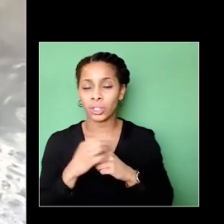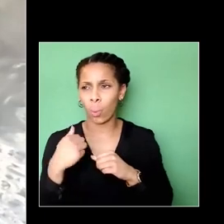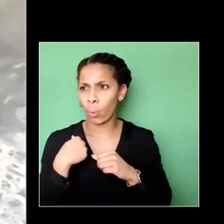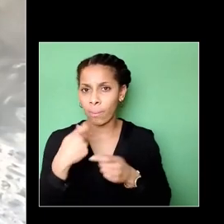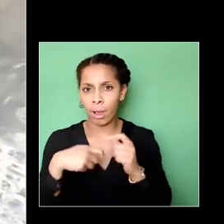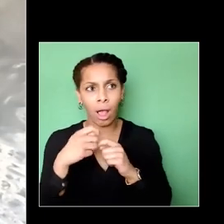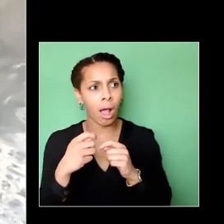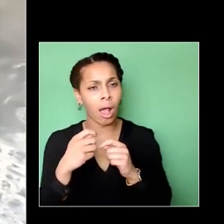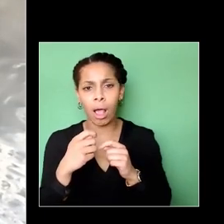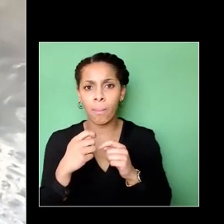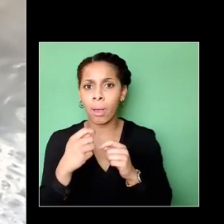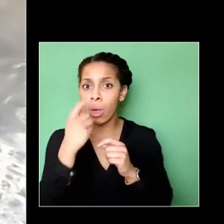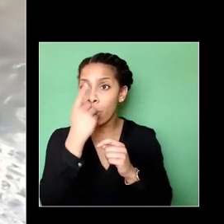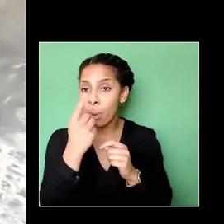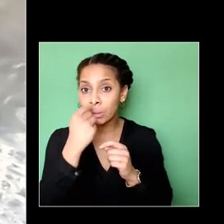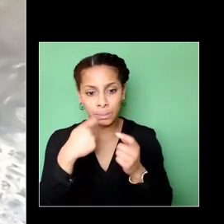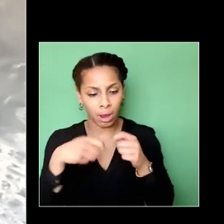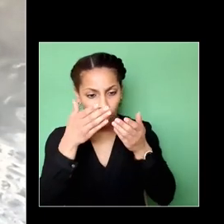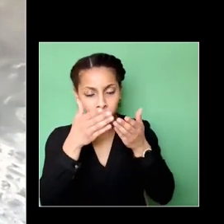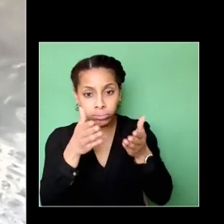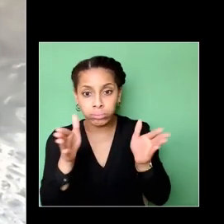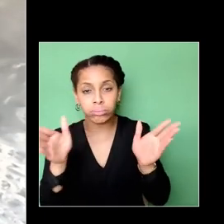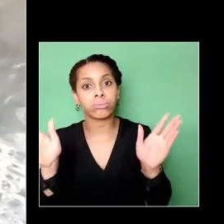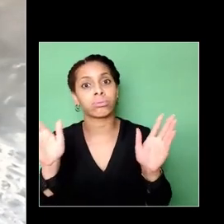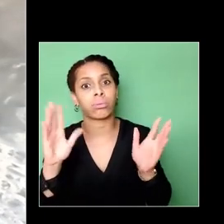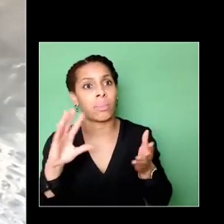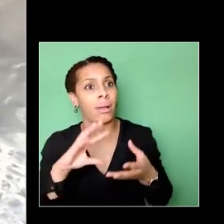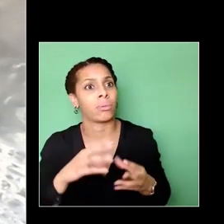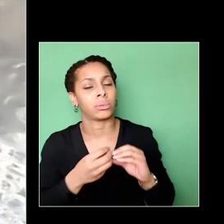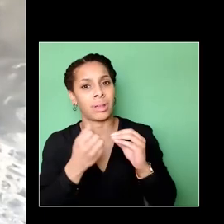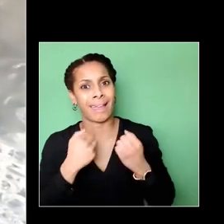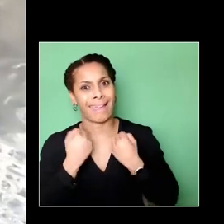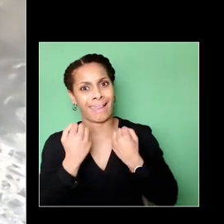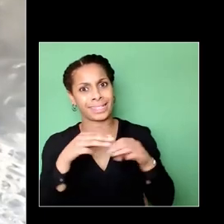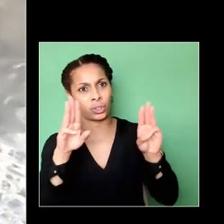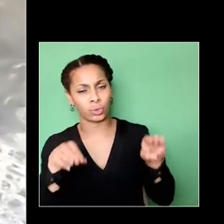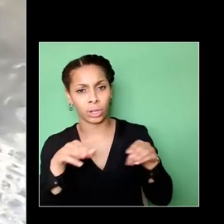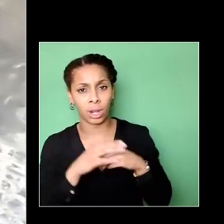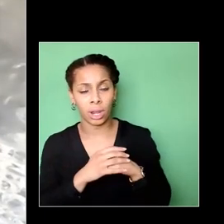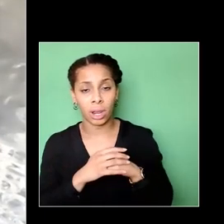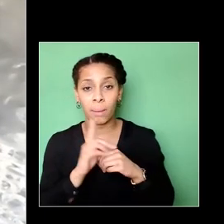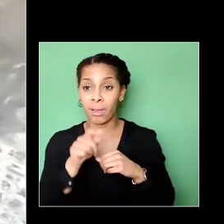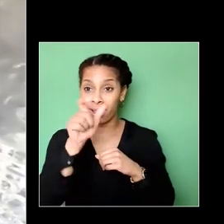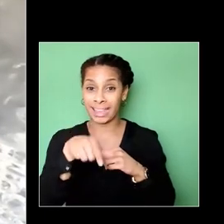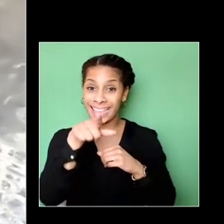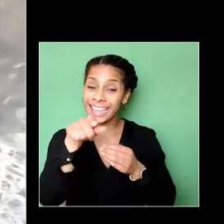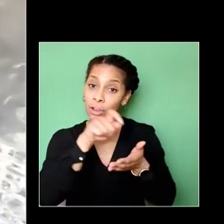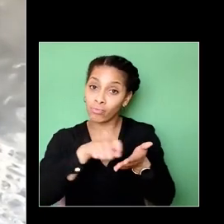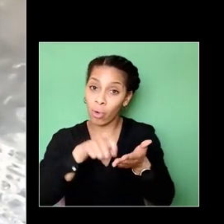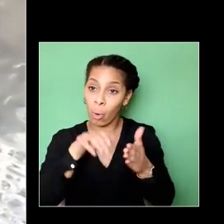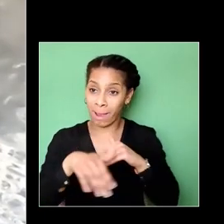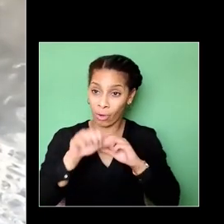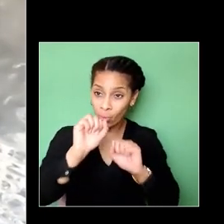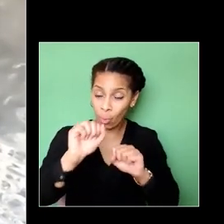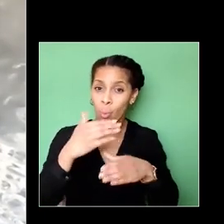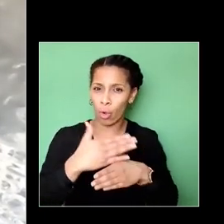of what we were as an institution and who we would be. But he wrote about your work, and this was still at a moment when he was troubling this idea